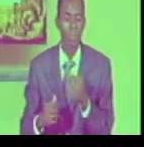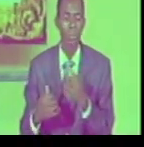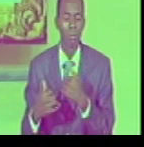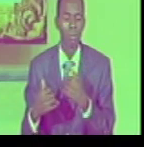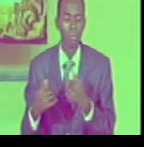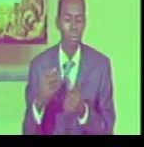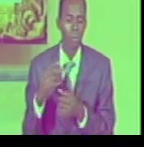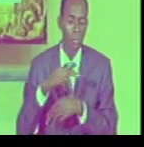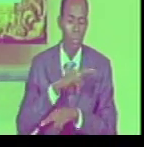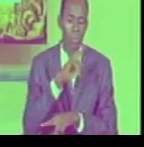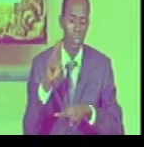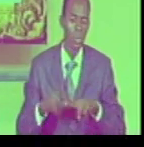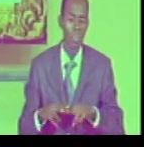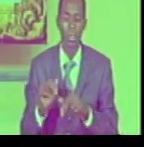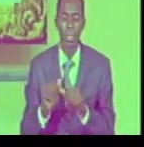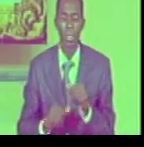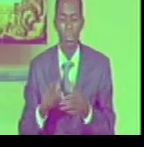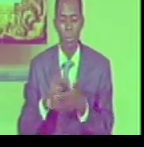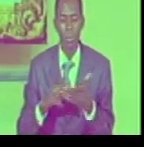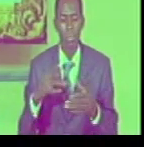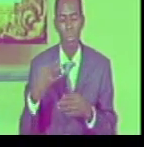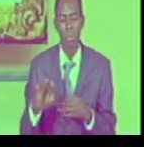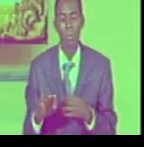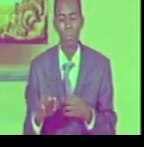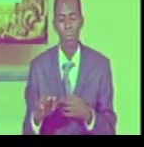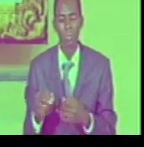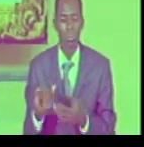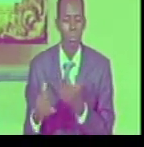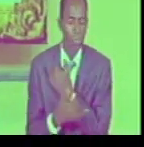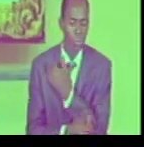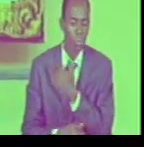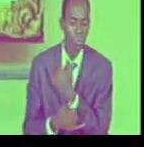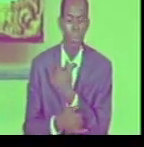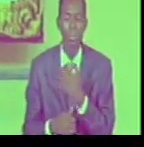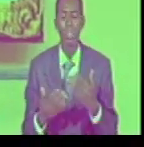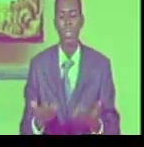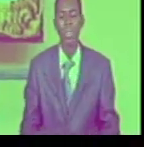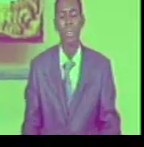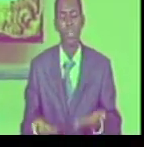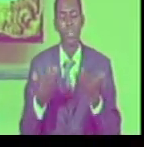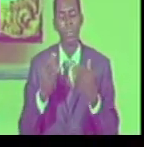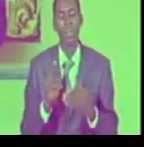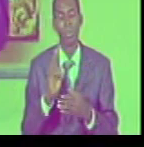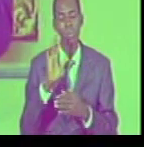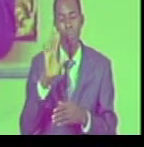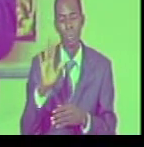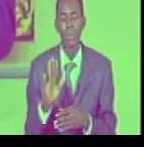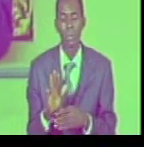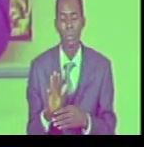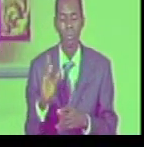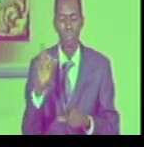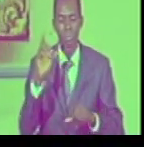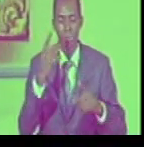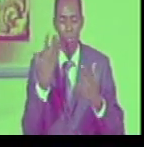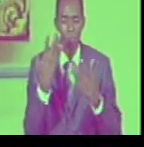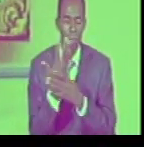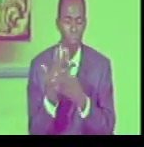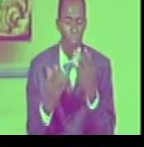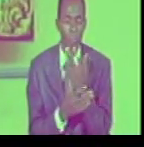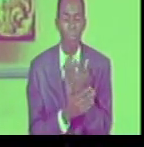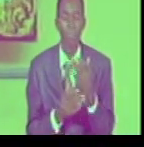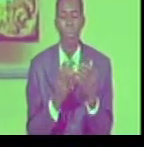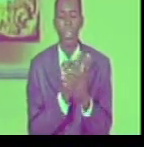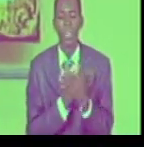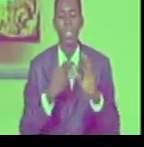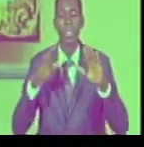continents. He healed them. He delivered them from their destruction. Lift up your voice. Worship the Lord. Give God the glory. Through his servant, through